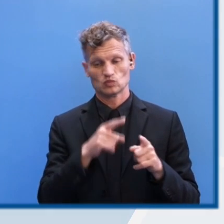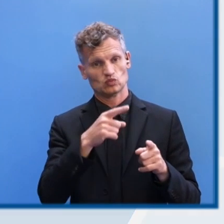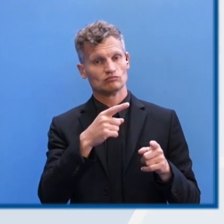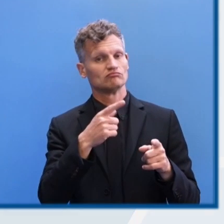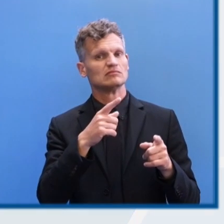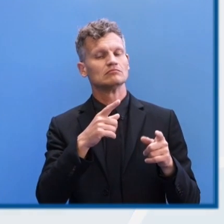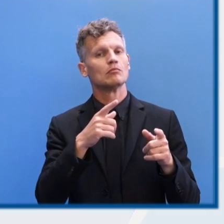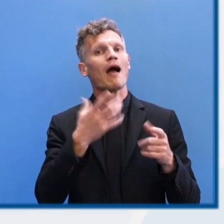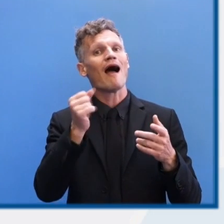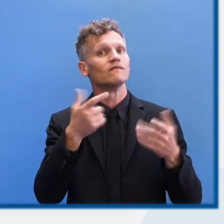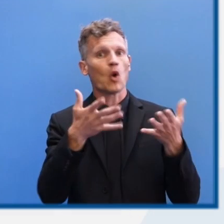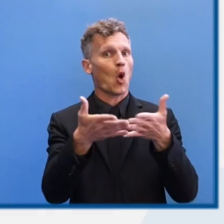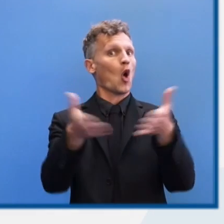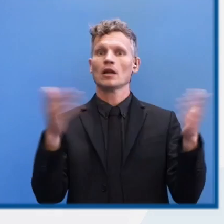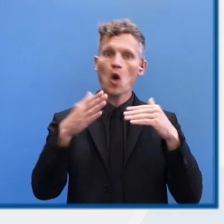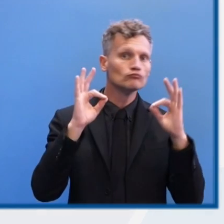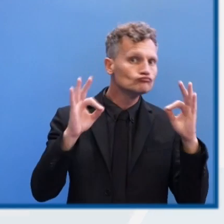tend to re-establish.